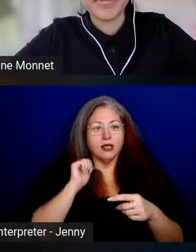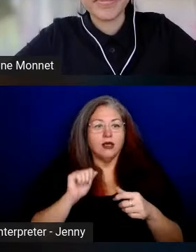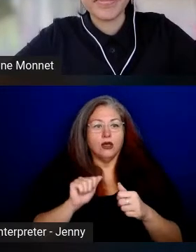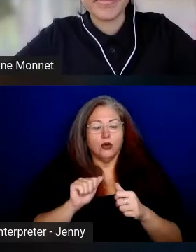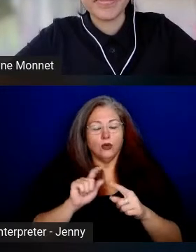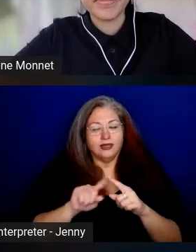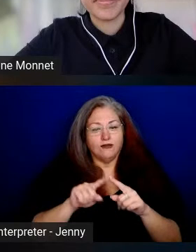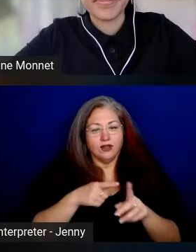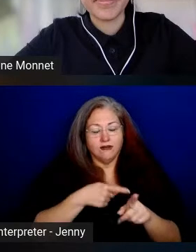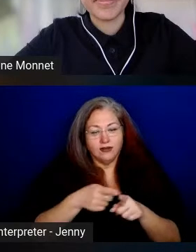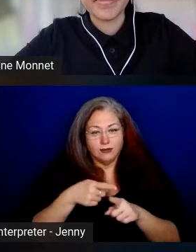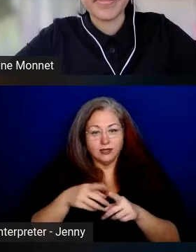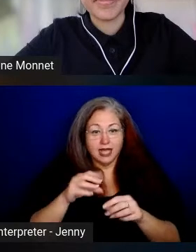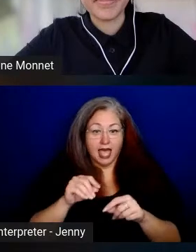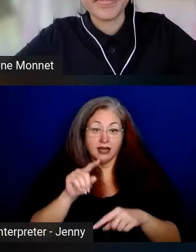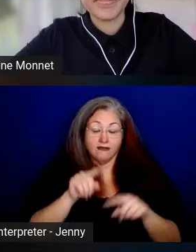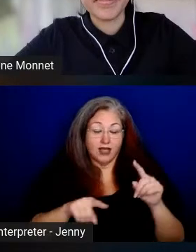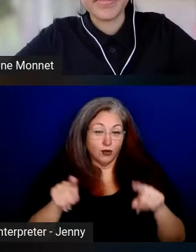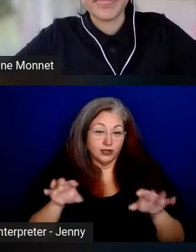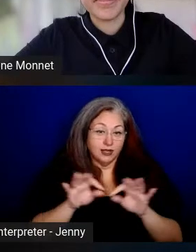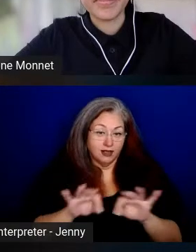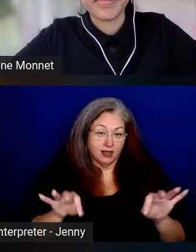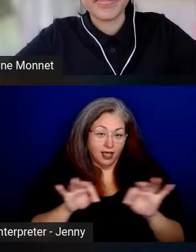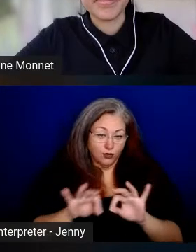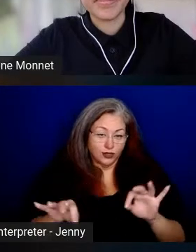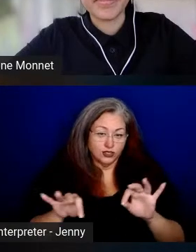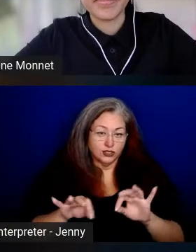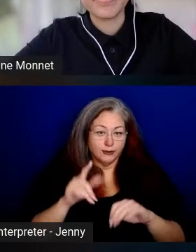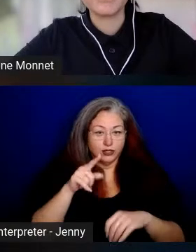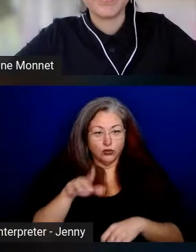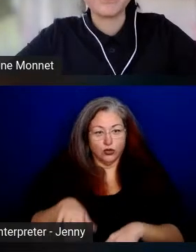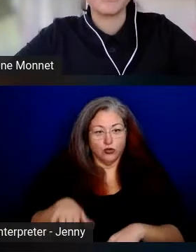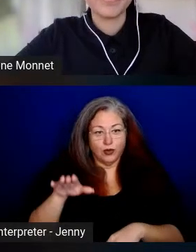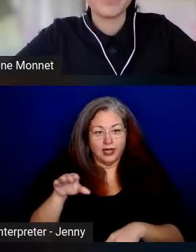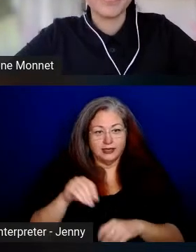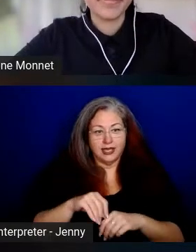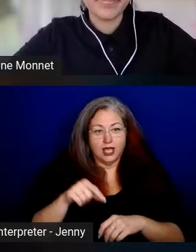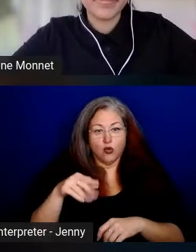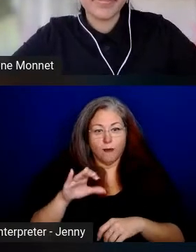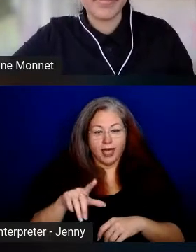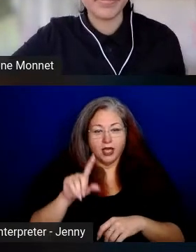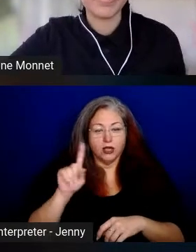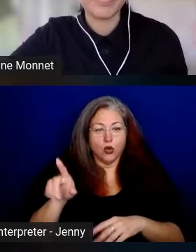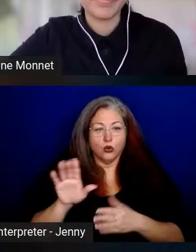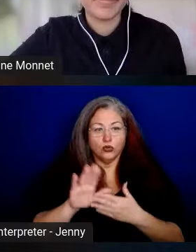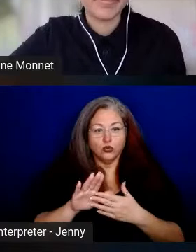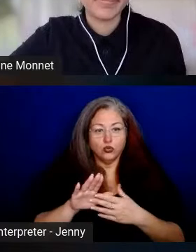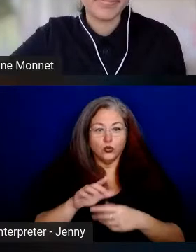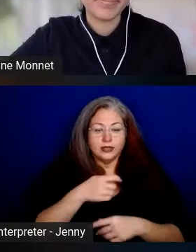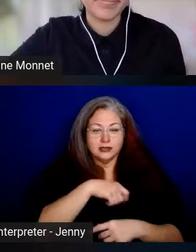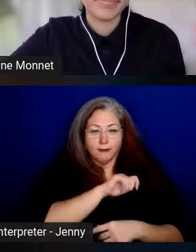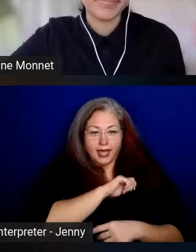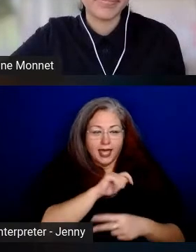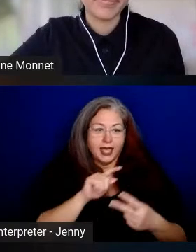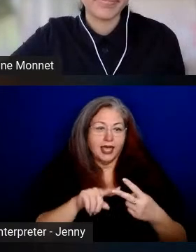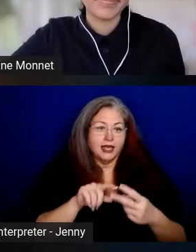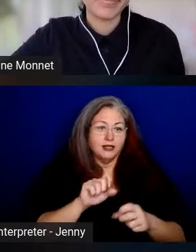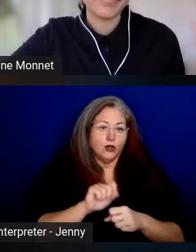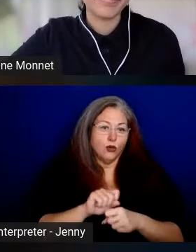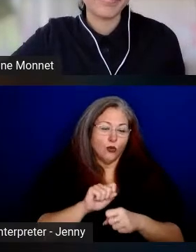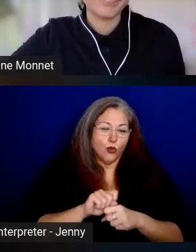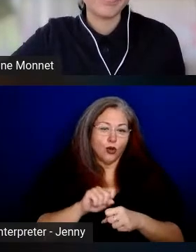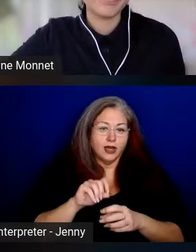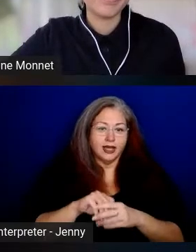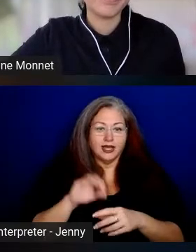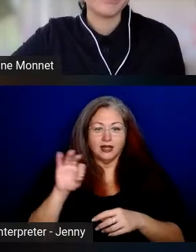but also in various languages, being raised in Quebec, gone to school in Spain, and working in French and Anishinaabe